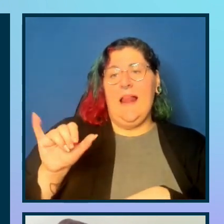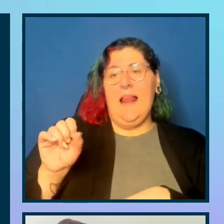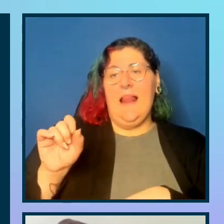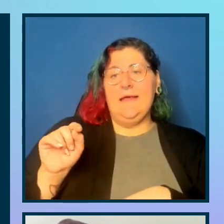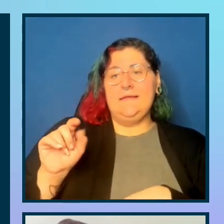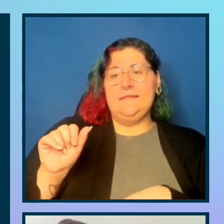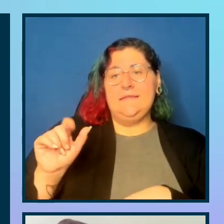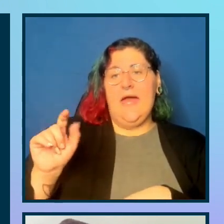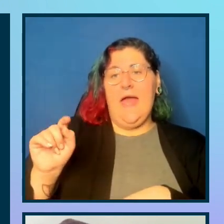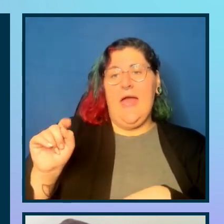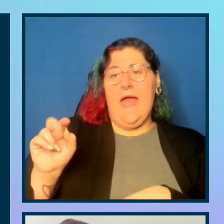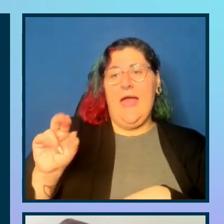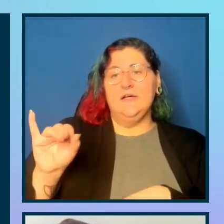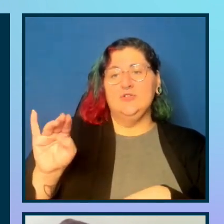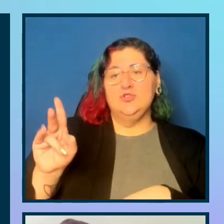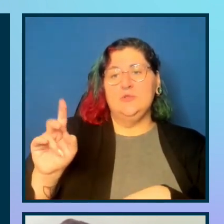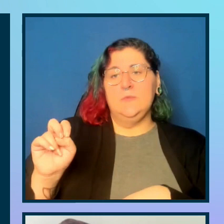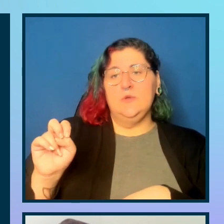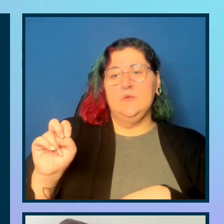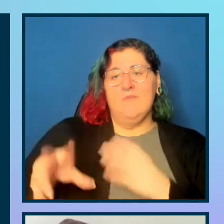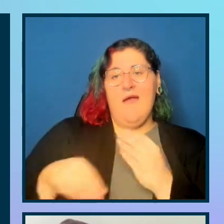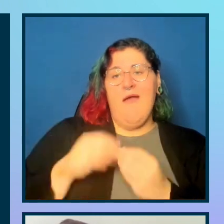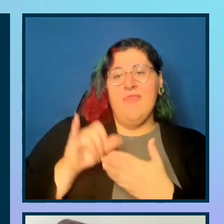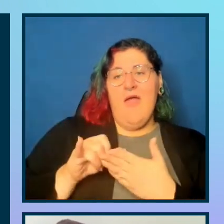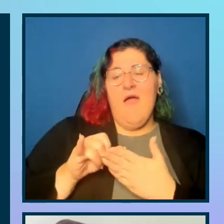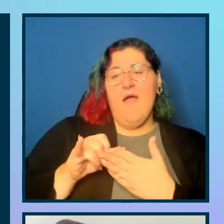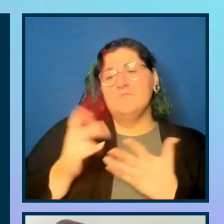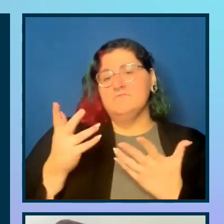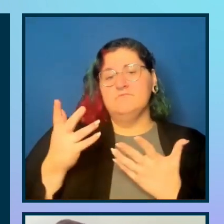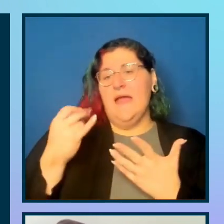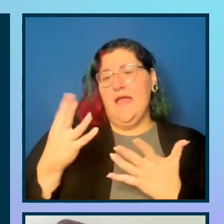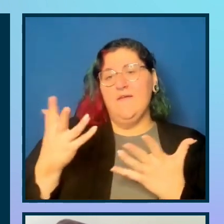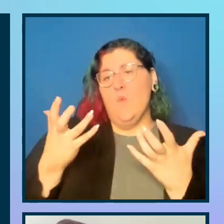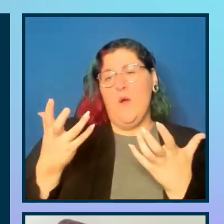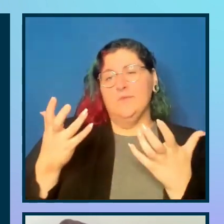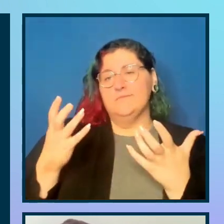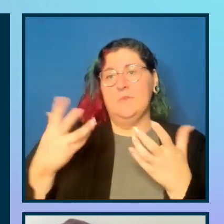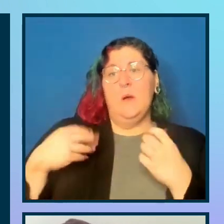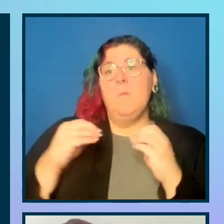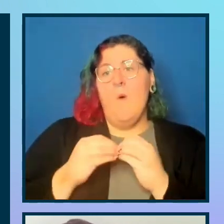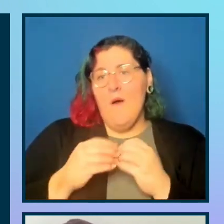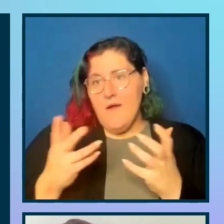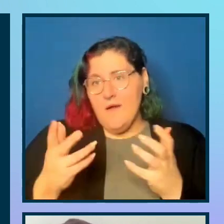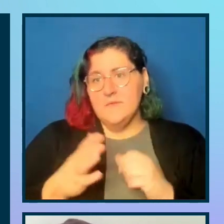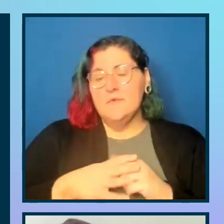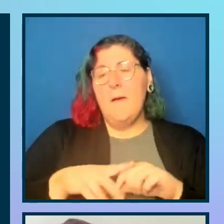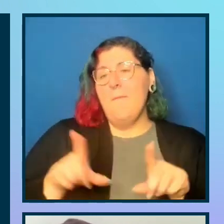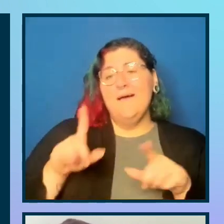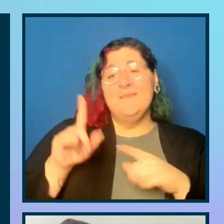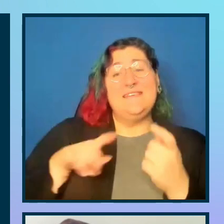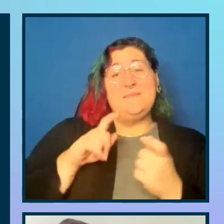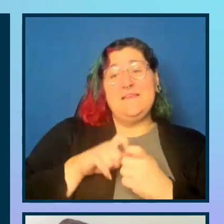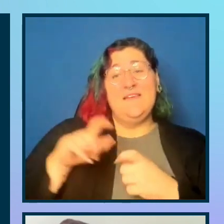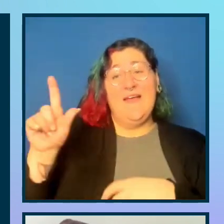search if you really want to have some more fun. But I don't know of any specific libraries that don't